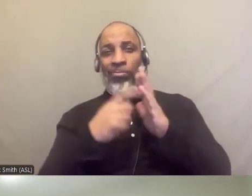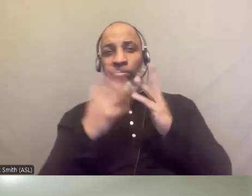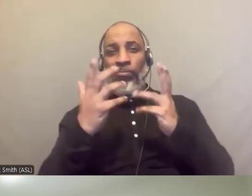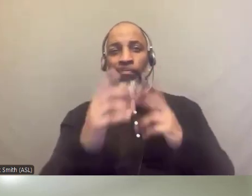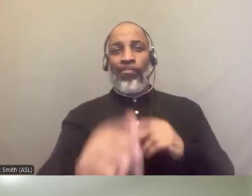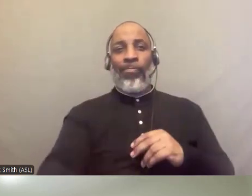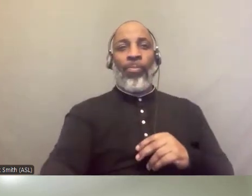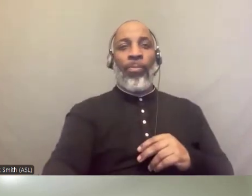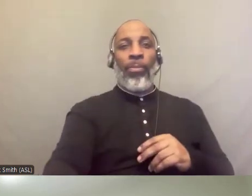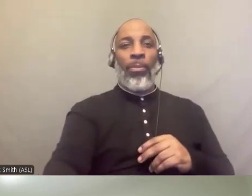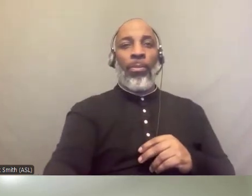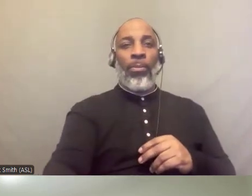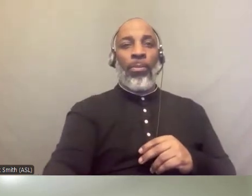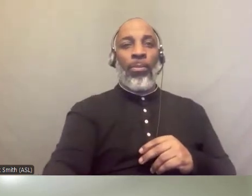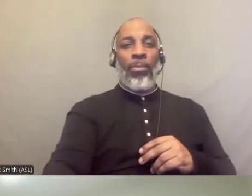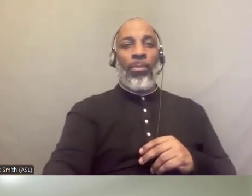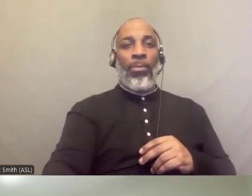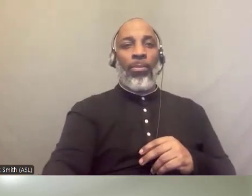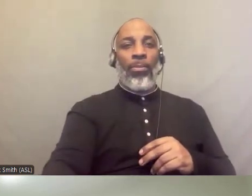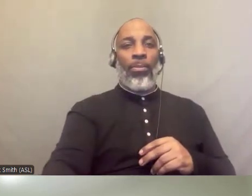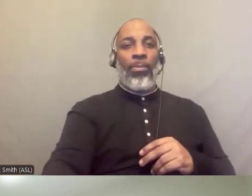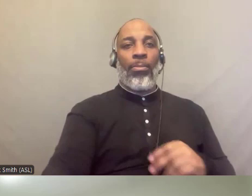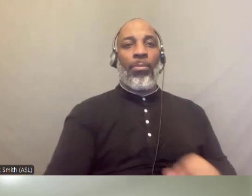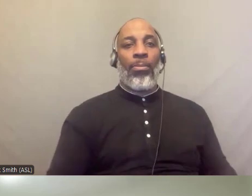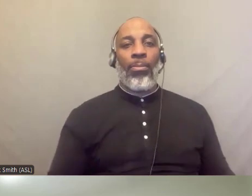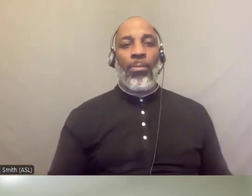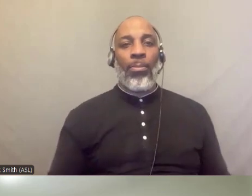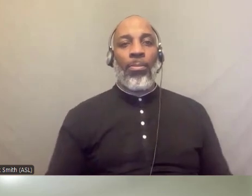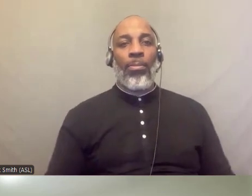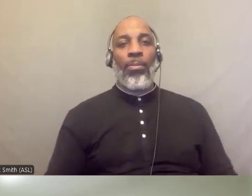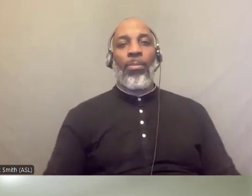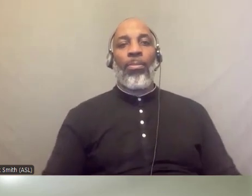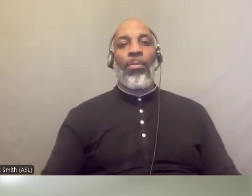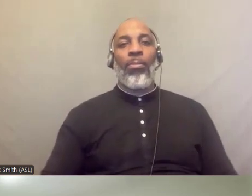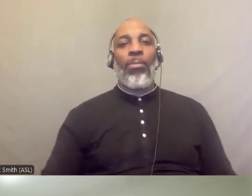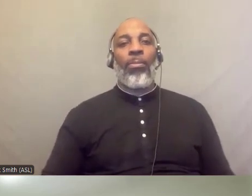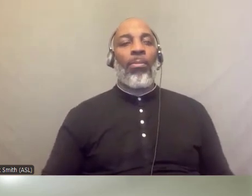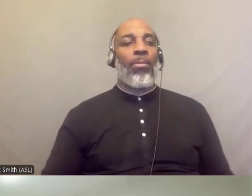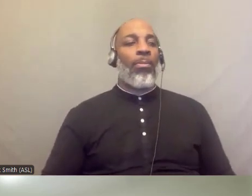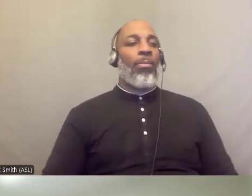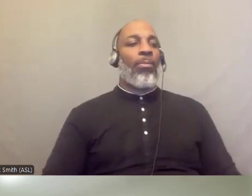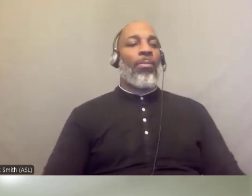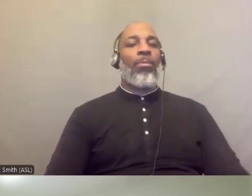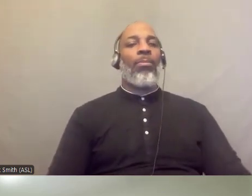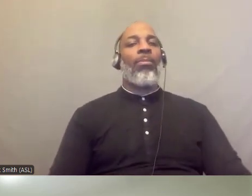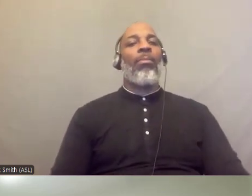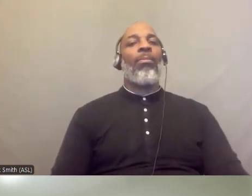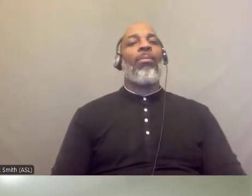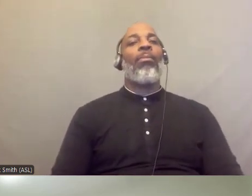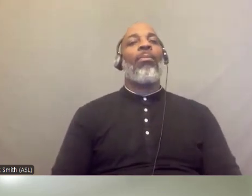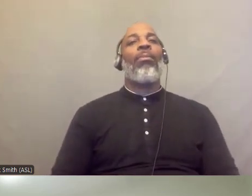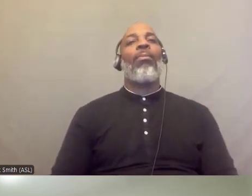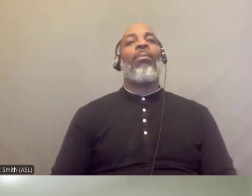We're getting quite a few more not okays on this one, Matt. So about 2/3 think this is not okay.